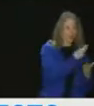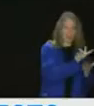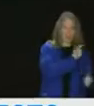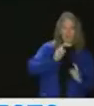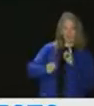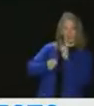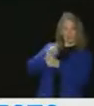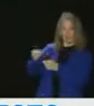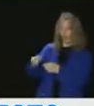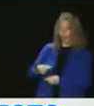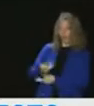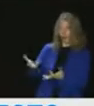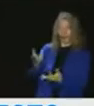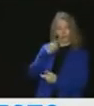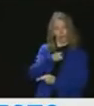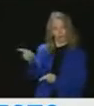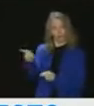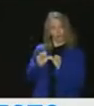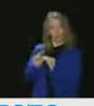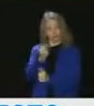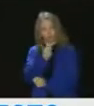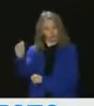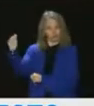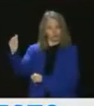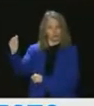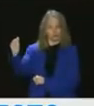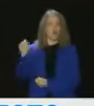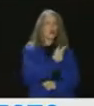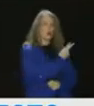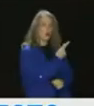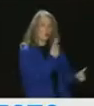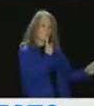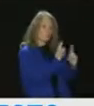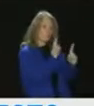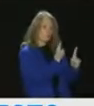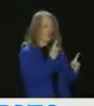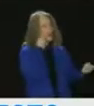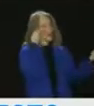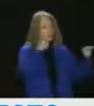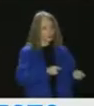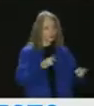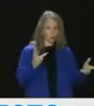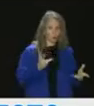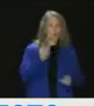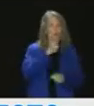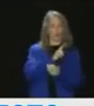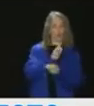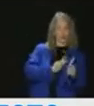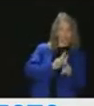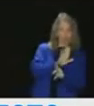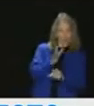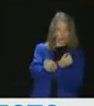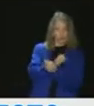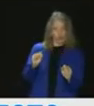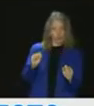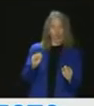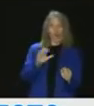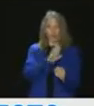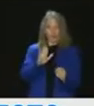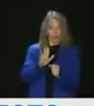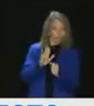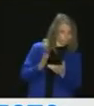activity. President Biden and I both agree that for the security of people and the economy, these blockades